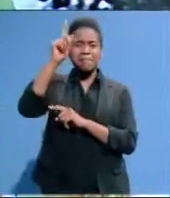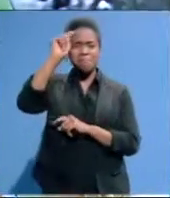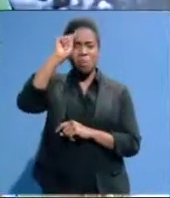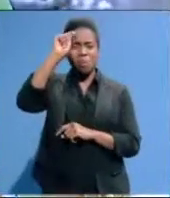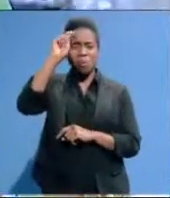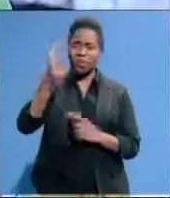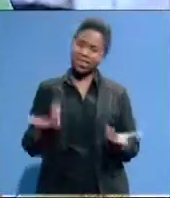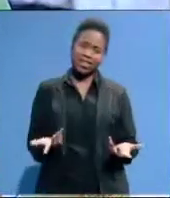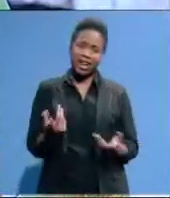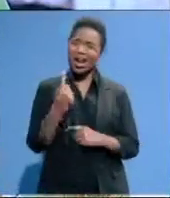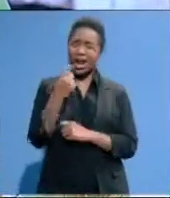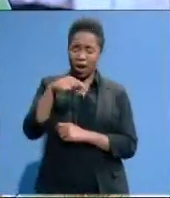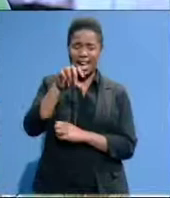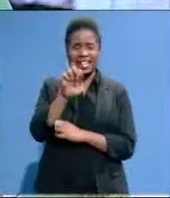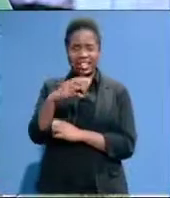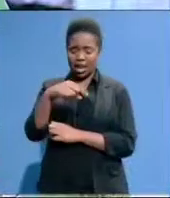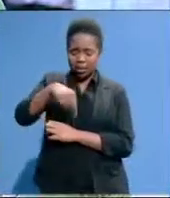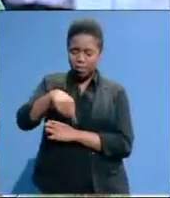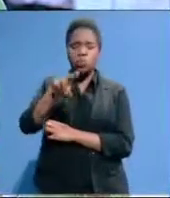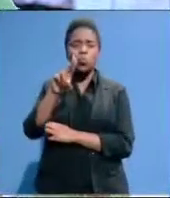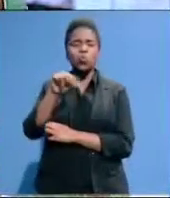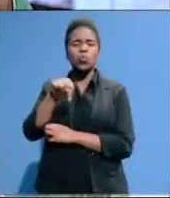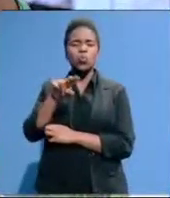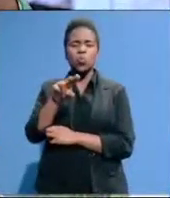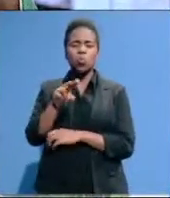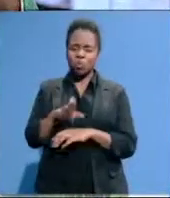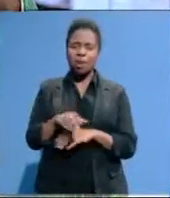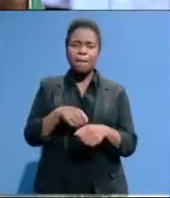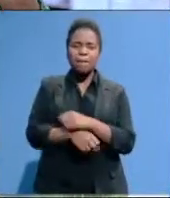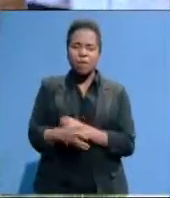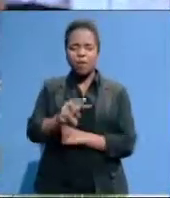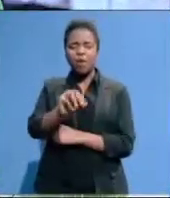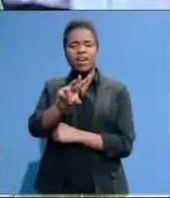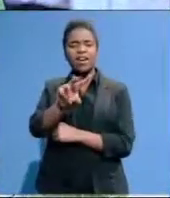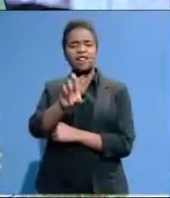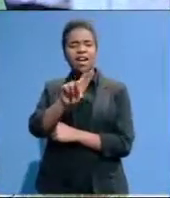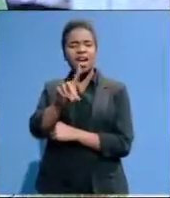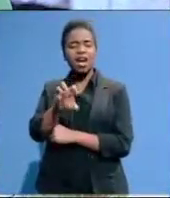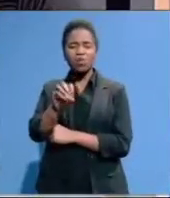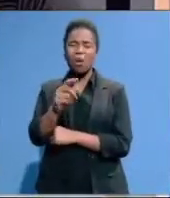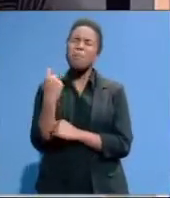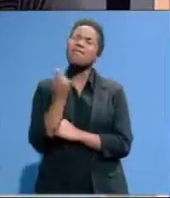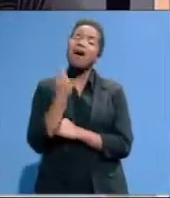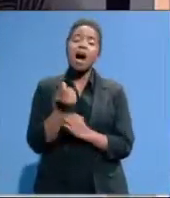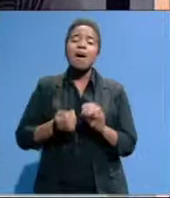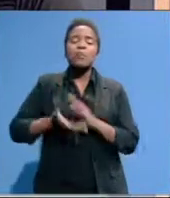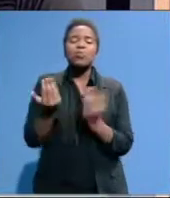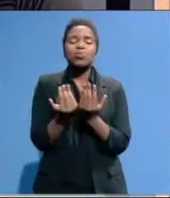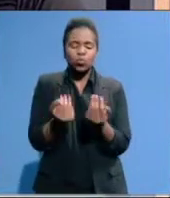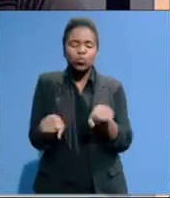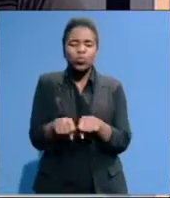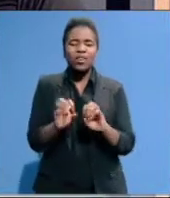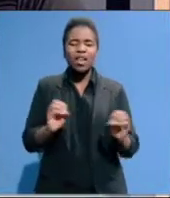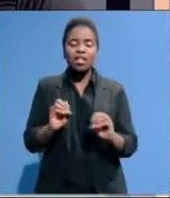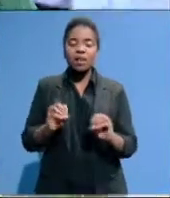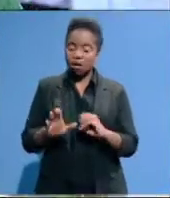mean, who would have thought a young boy from Unu, growing up in Mveza, would grow up to lead the world and be a world leader? There has to have been a process